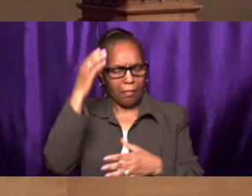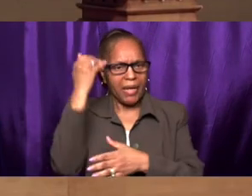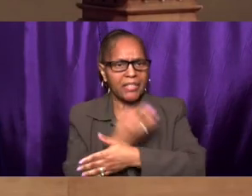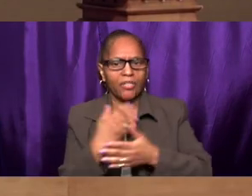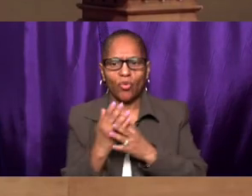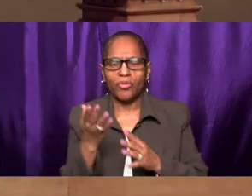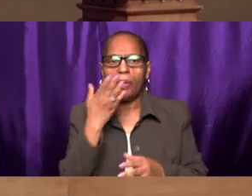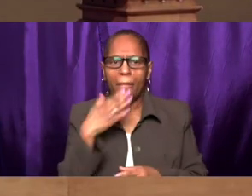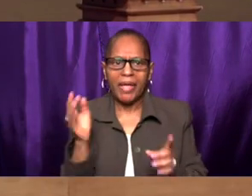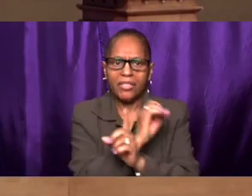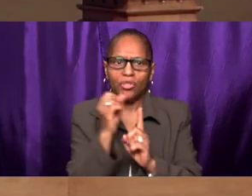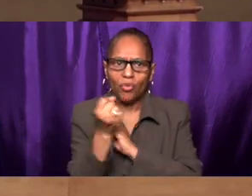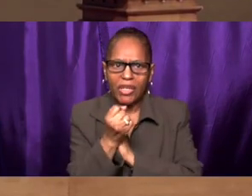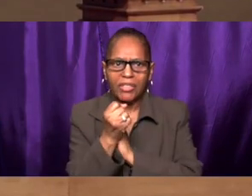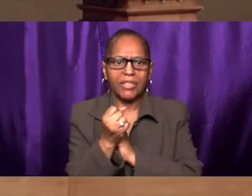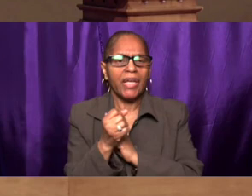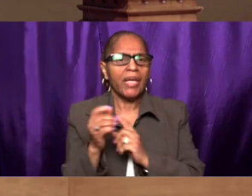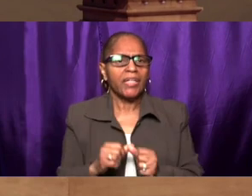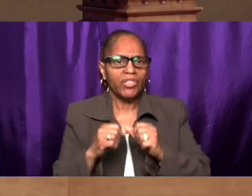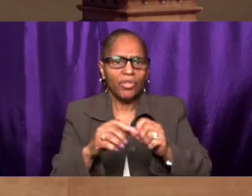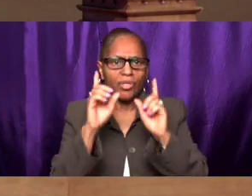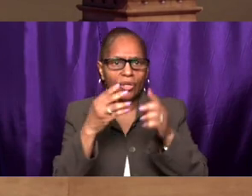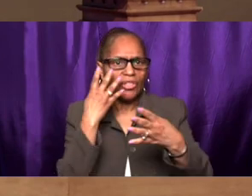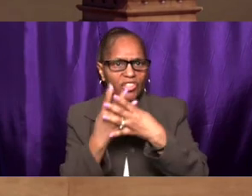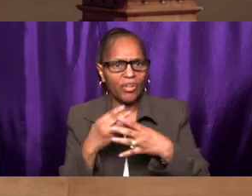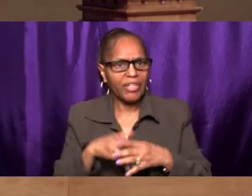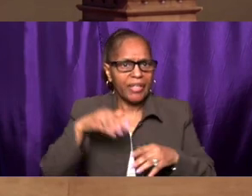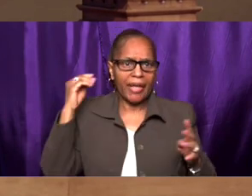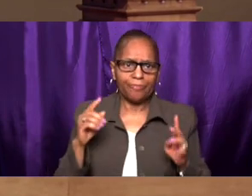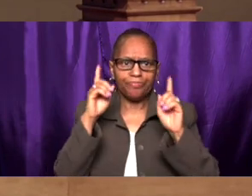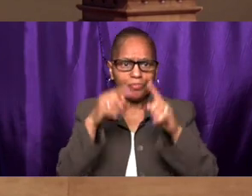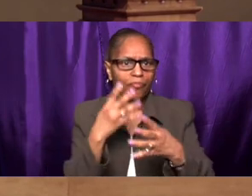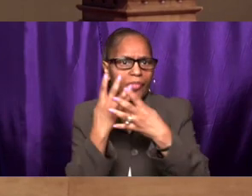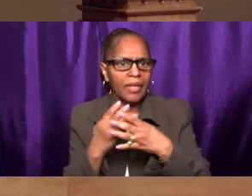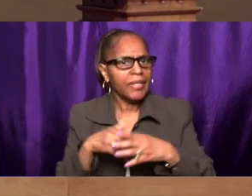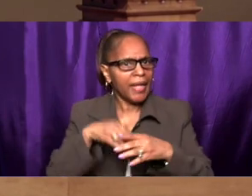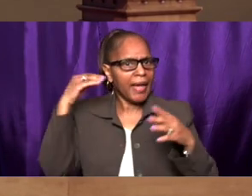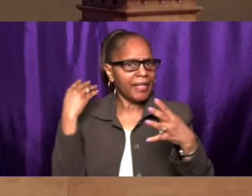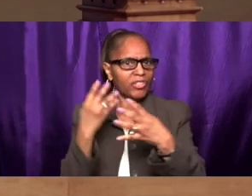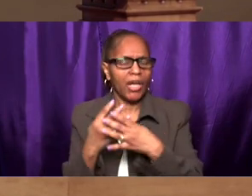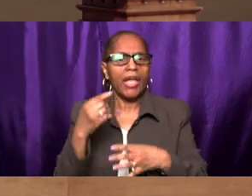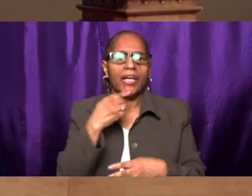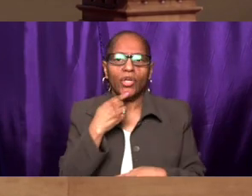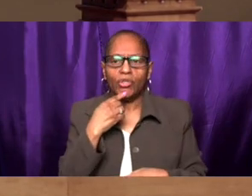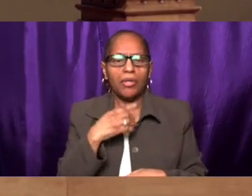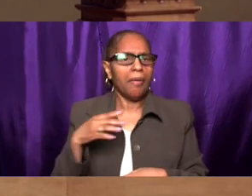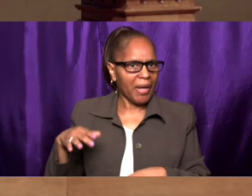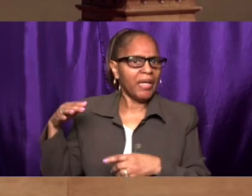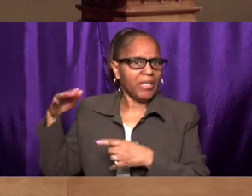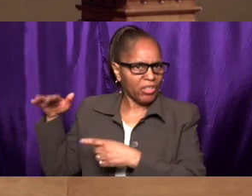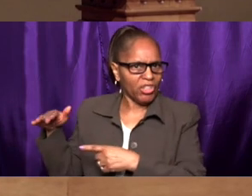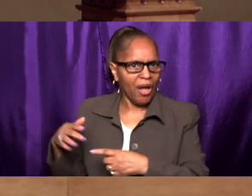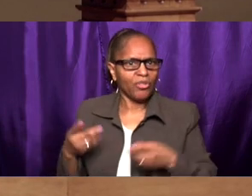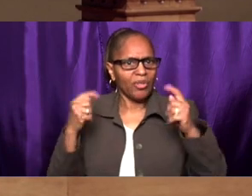going through stuff. He keep going to jail, getting out of jail, going to jail, getting out of jail. I told you my child was suicidal, but